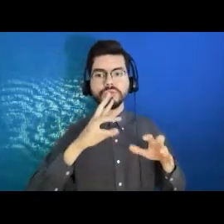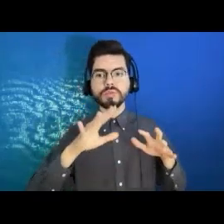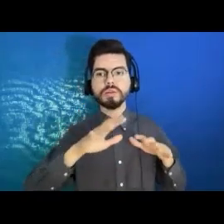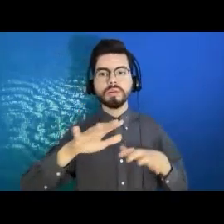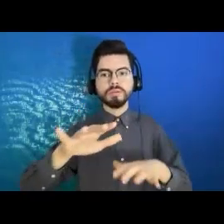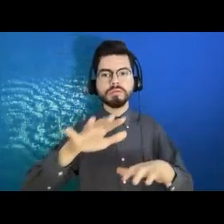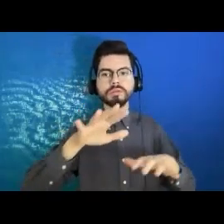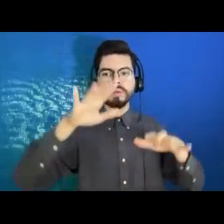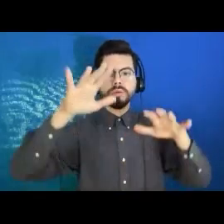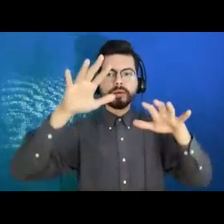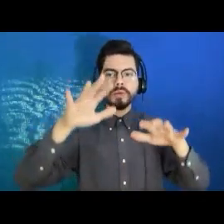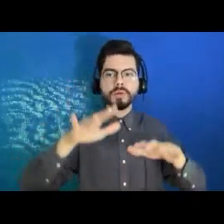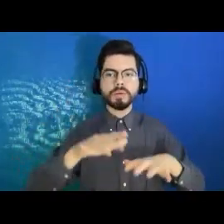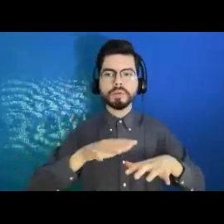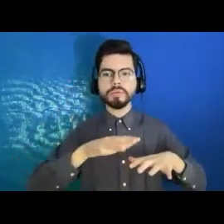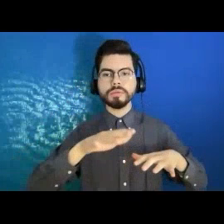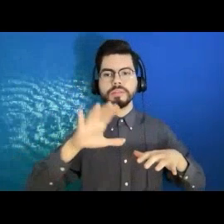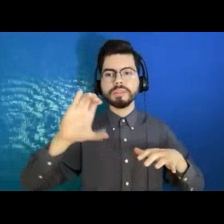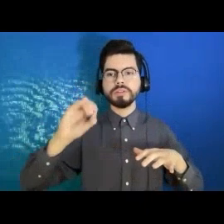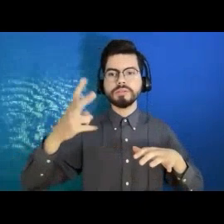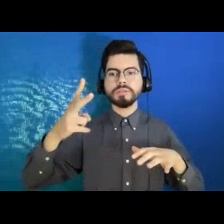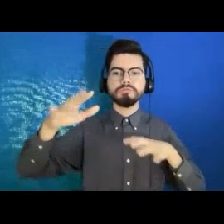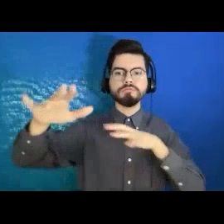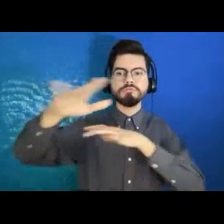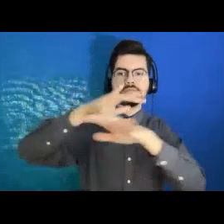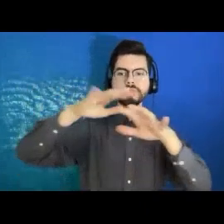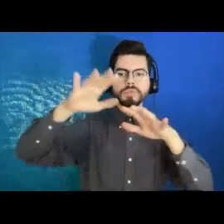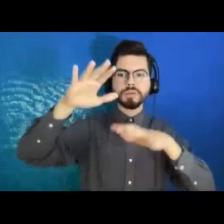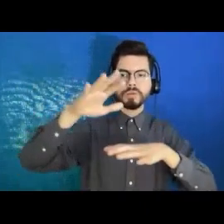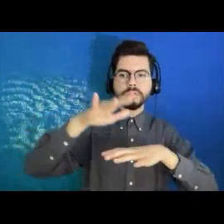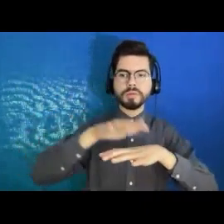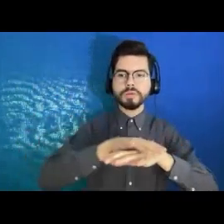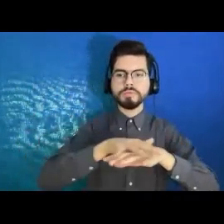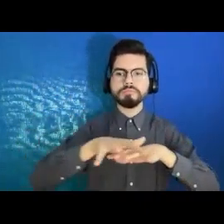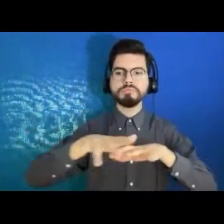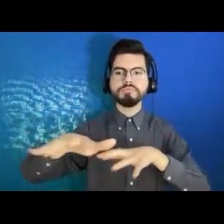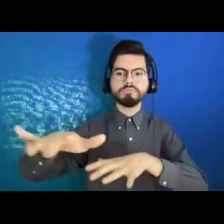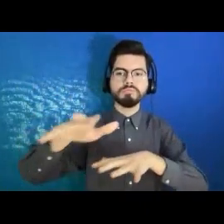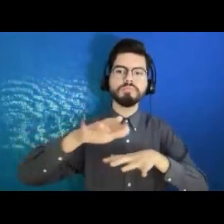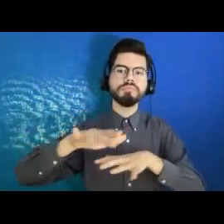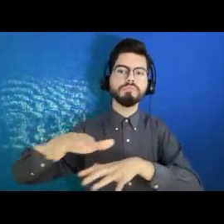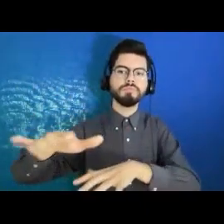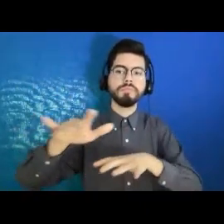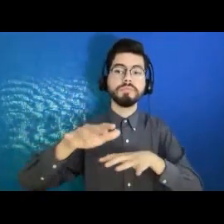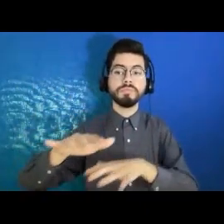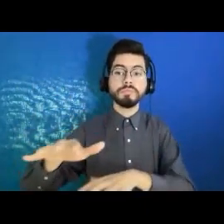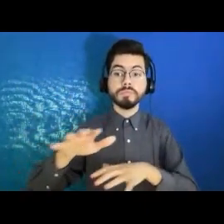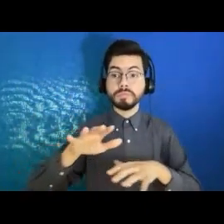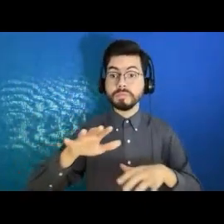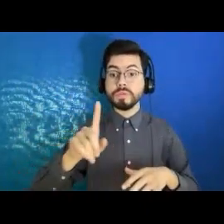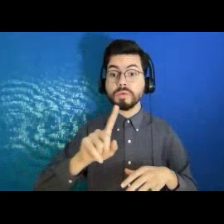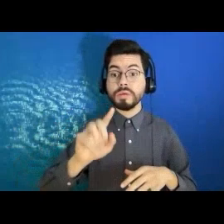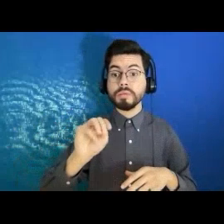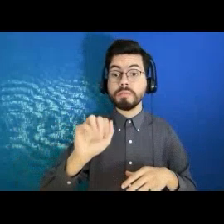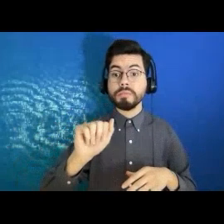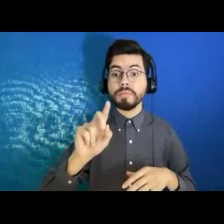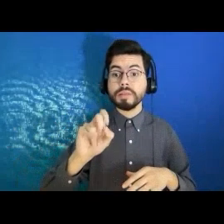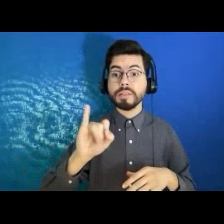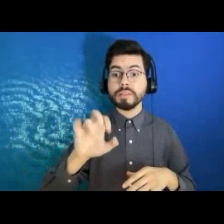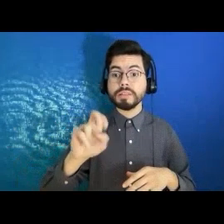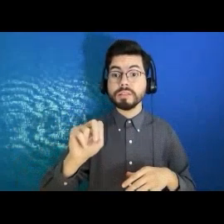And not surprisingly, majority of CO2 that's being carried out of the park is in the Madison River drainage, because it's heavily fed